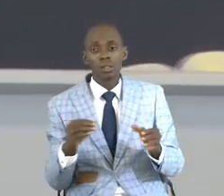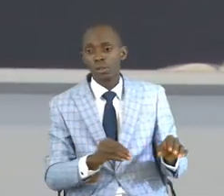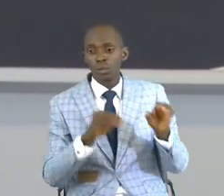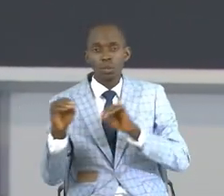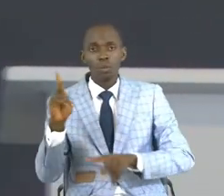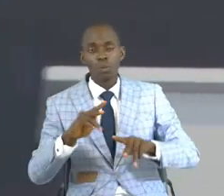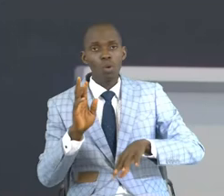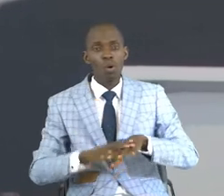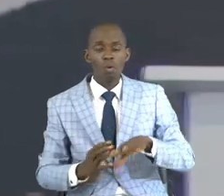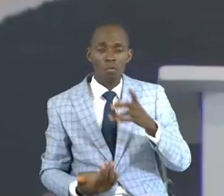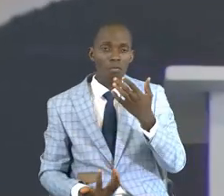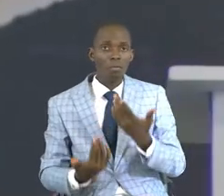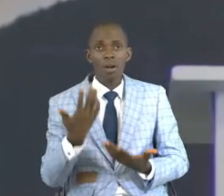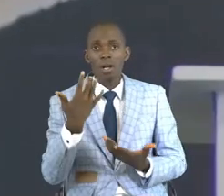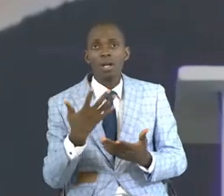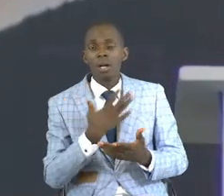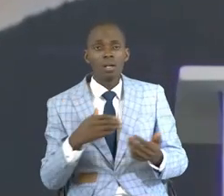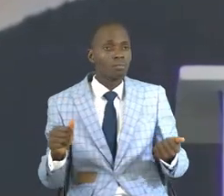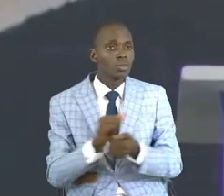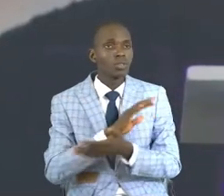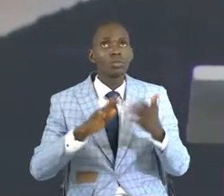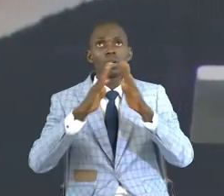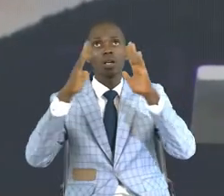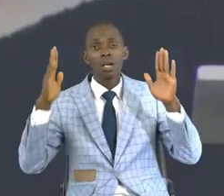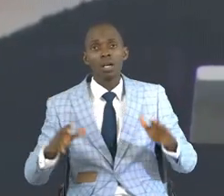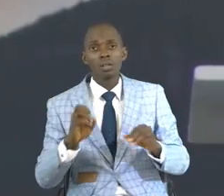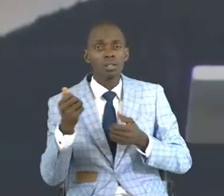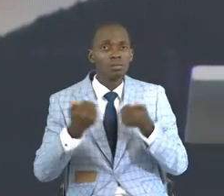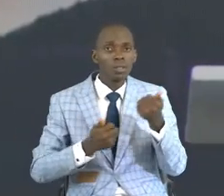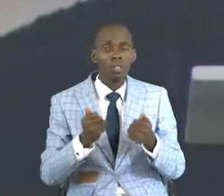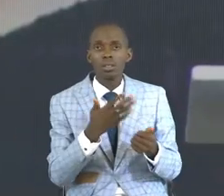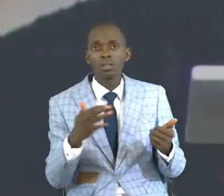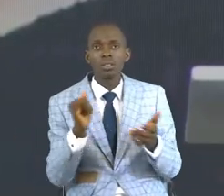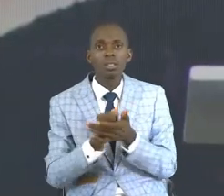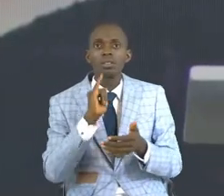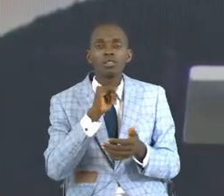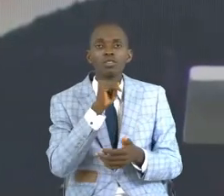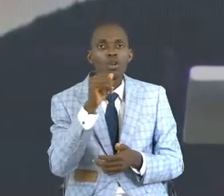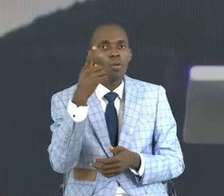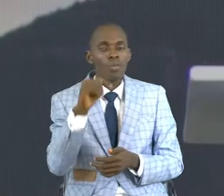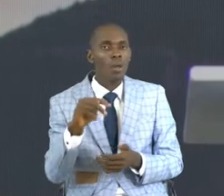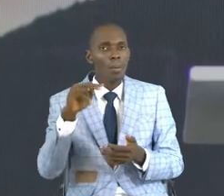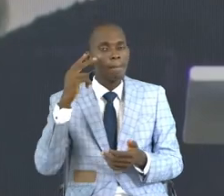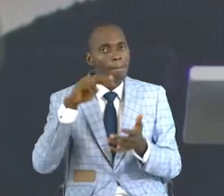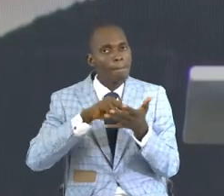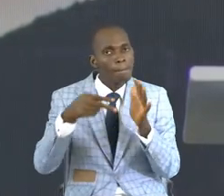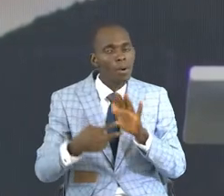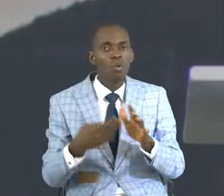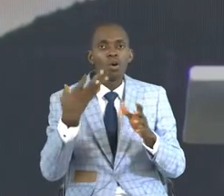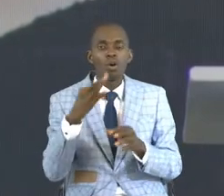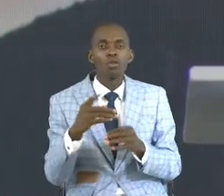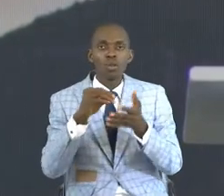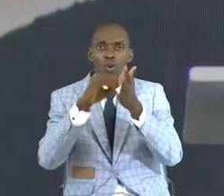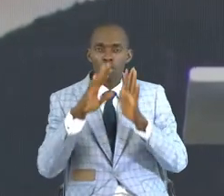set properties on fire? That's not the goal, that's not the purpose of the one who owns that hand. You're not the